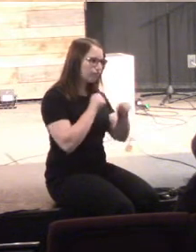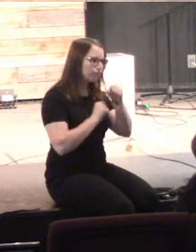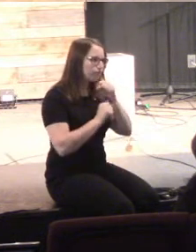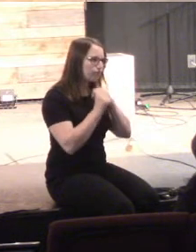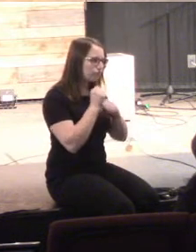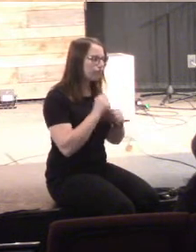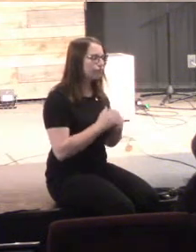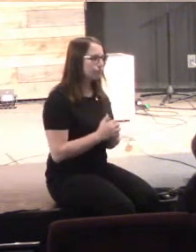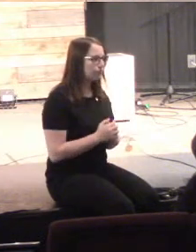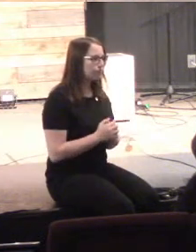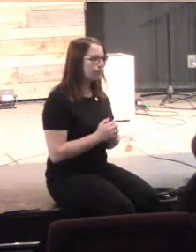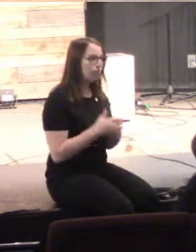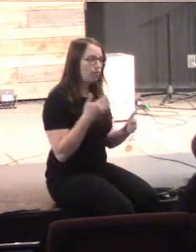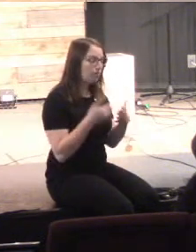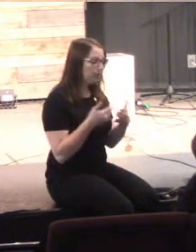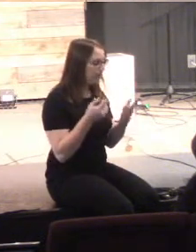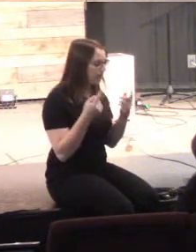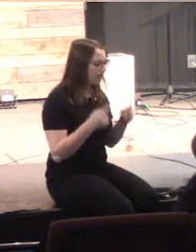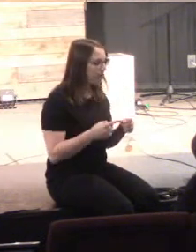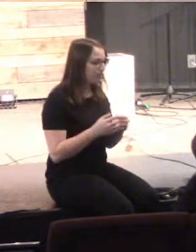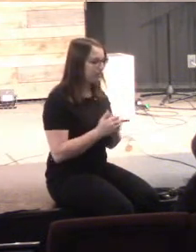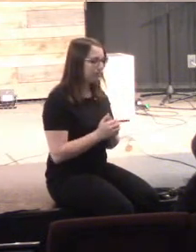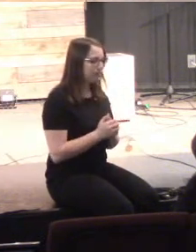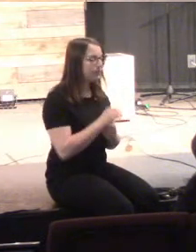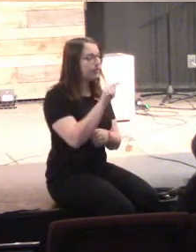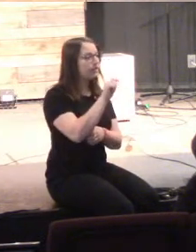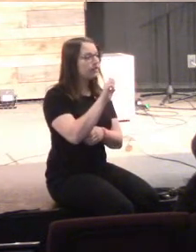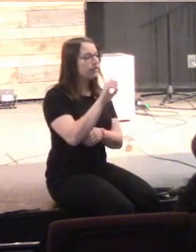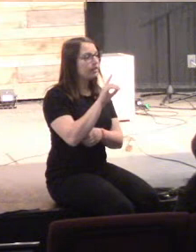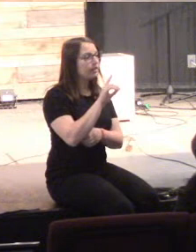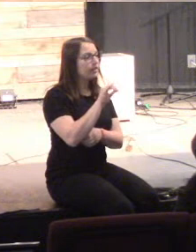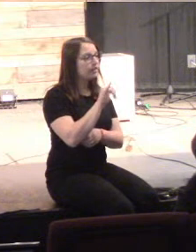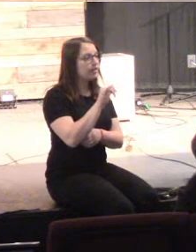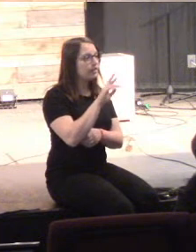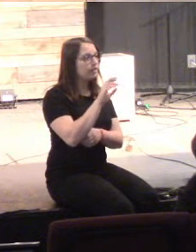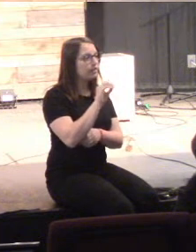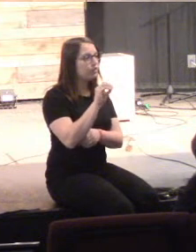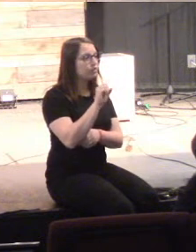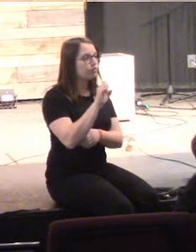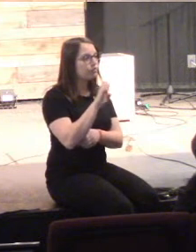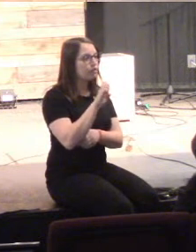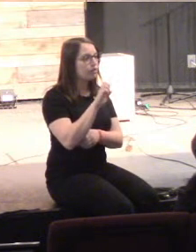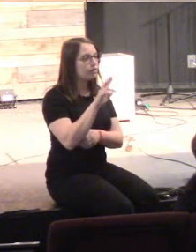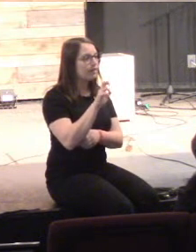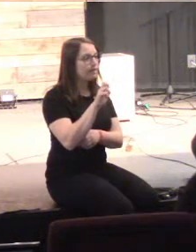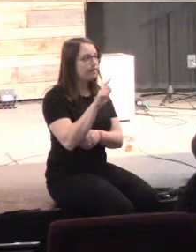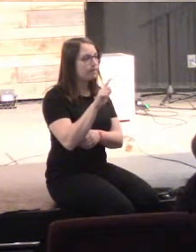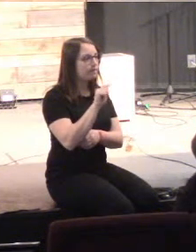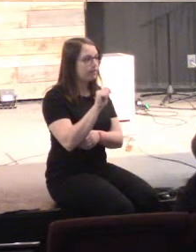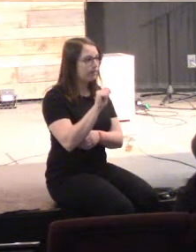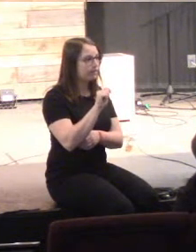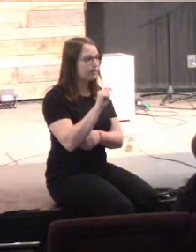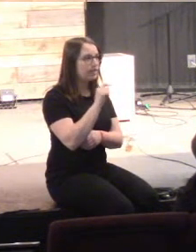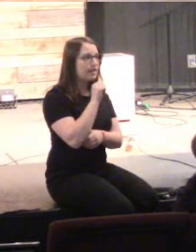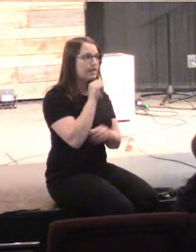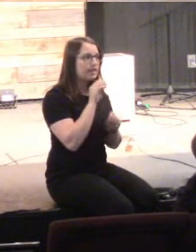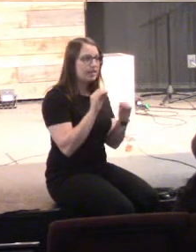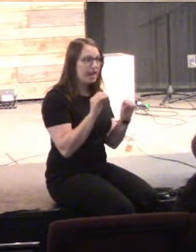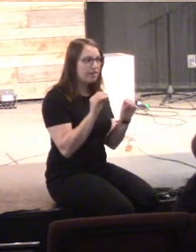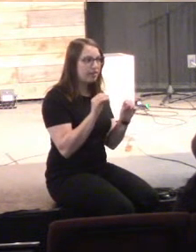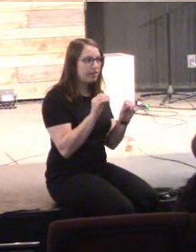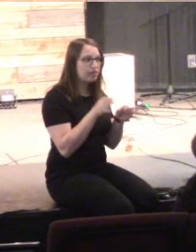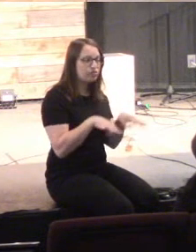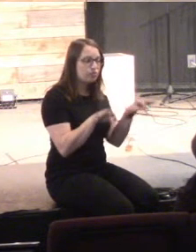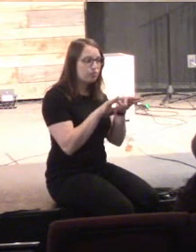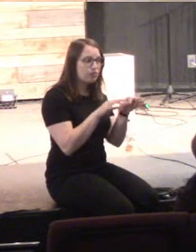struggling, whatever it takes. Teddy Roosevelt once said, "Nothing in the world is worth having or worth doing unless it